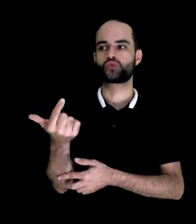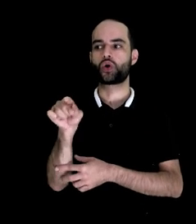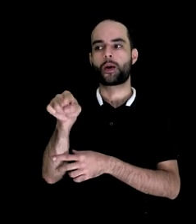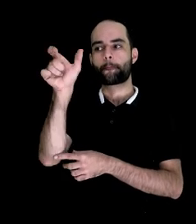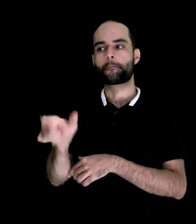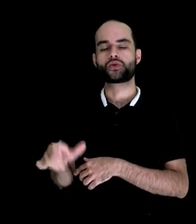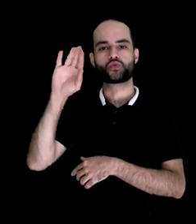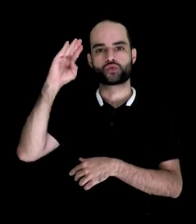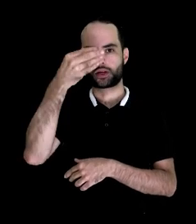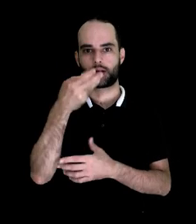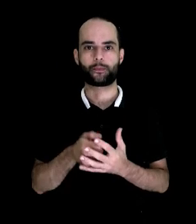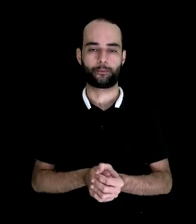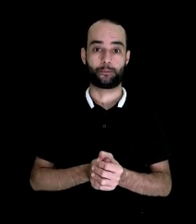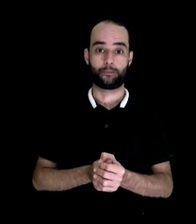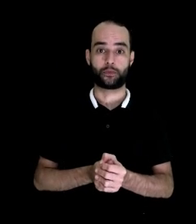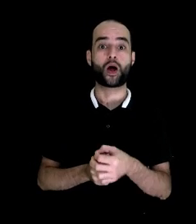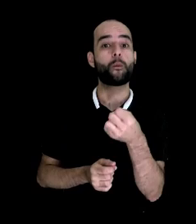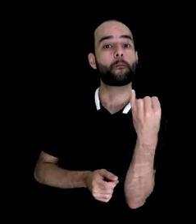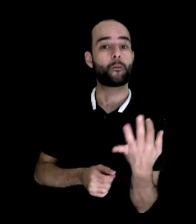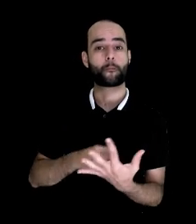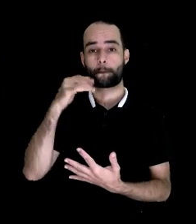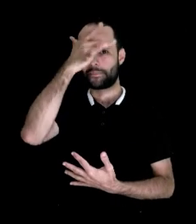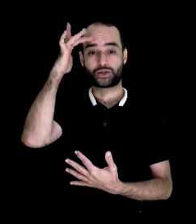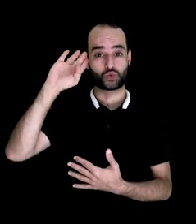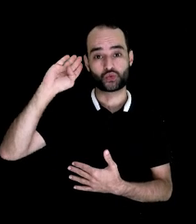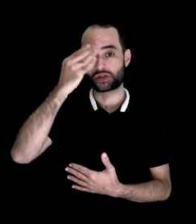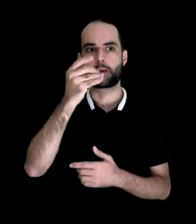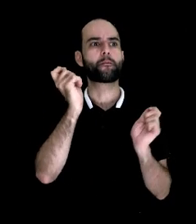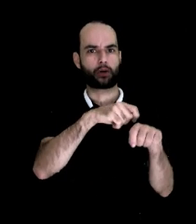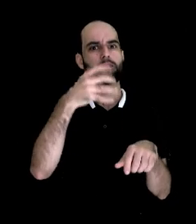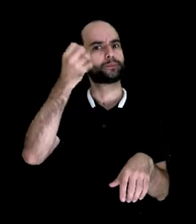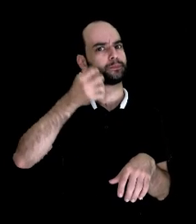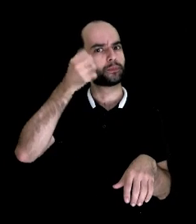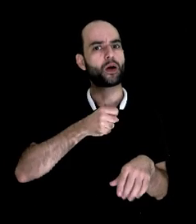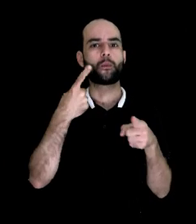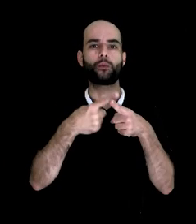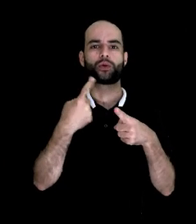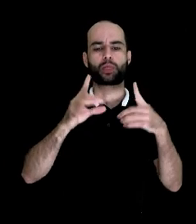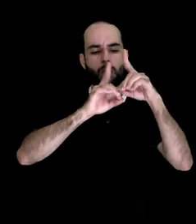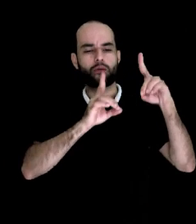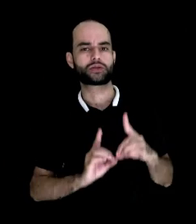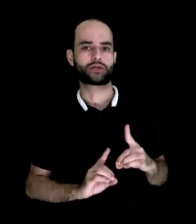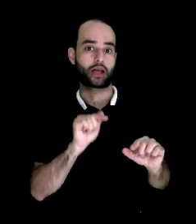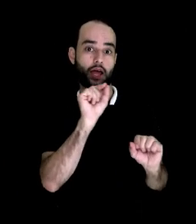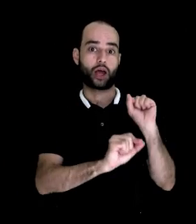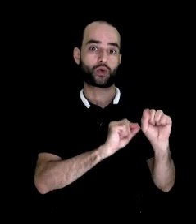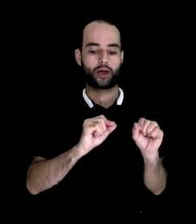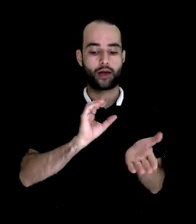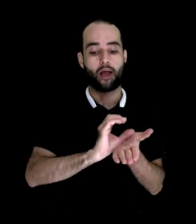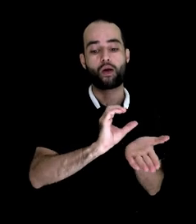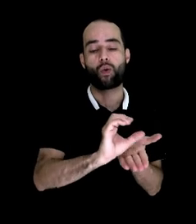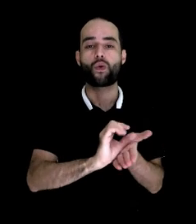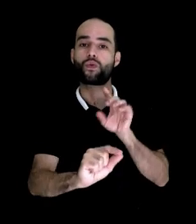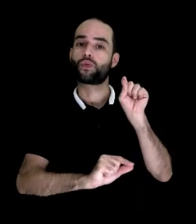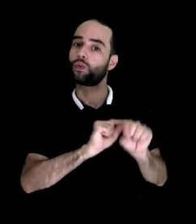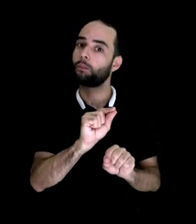papers. On the right appear the hands of a man. With the right hand he holds a pen and writes on a paper that is on the